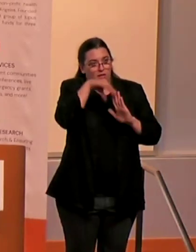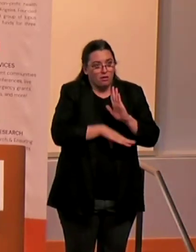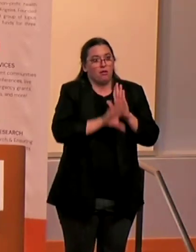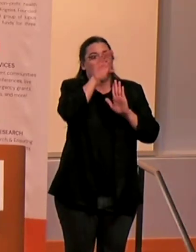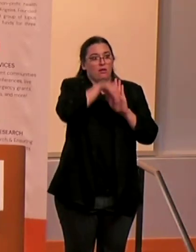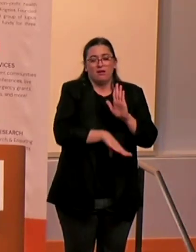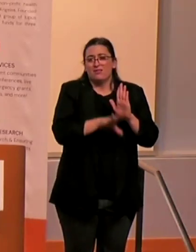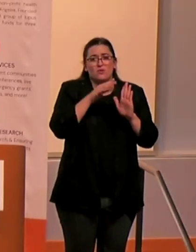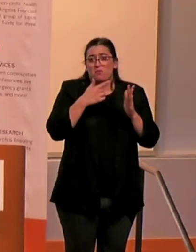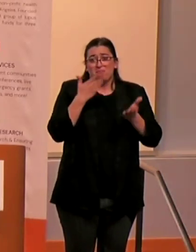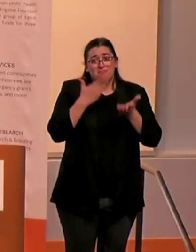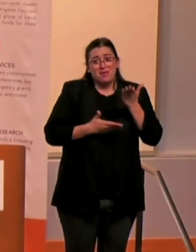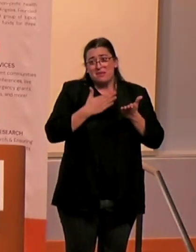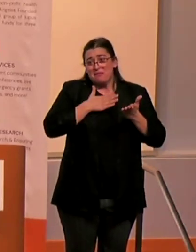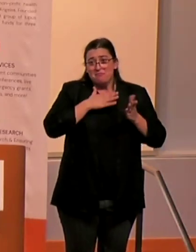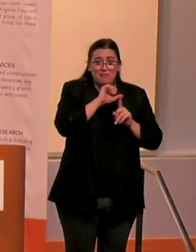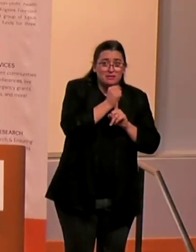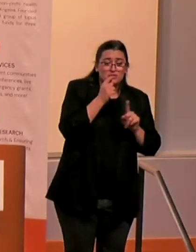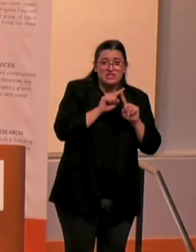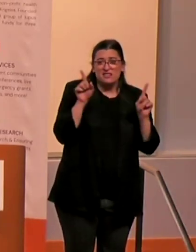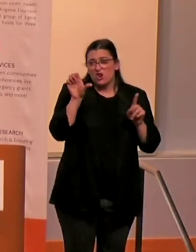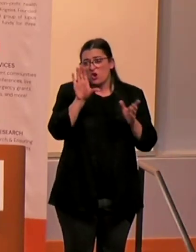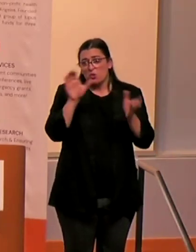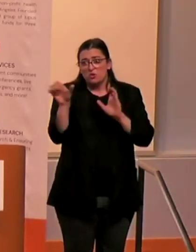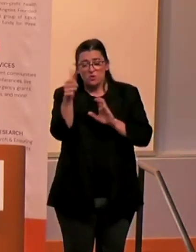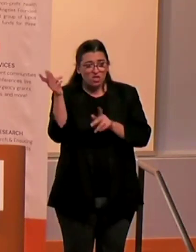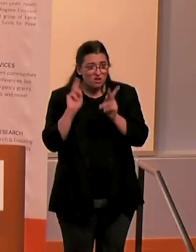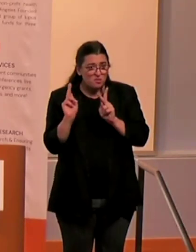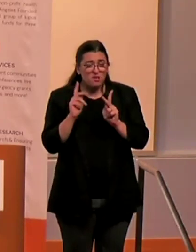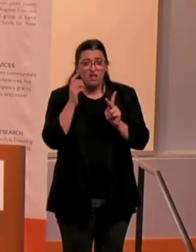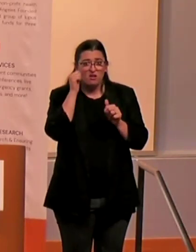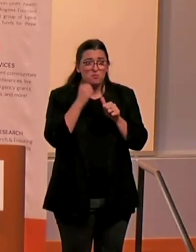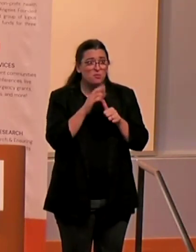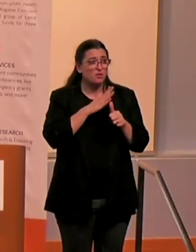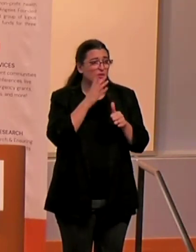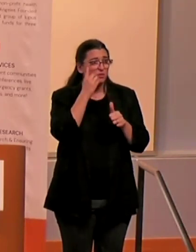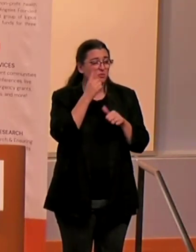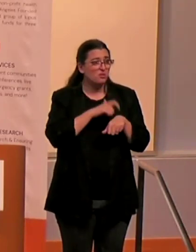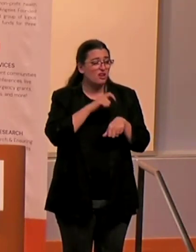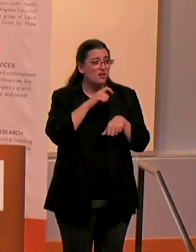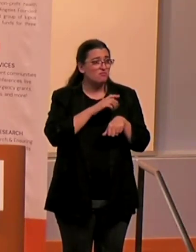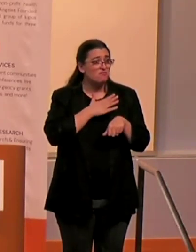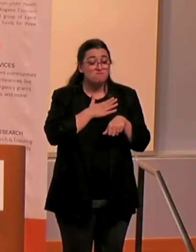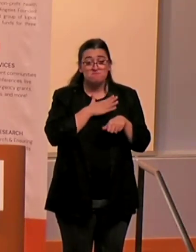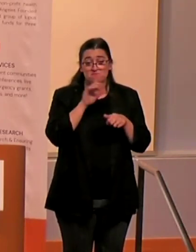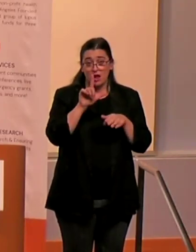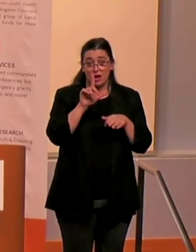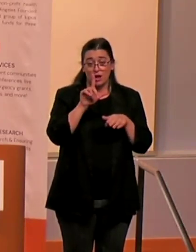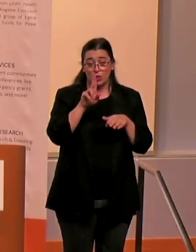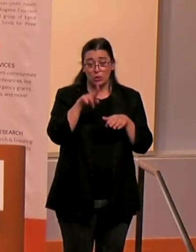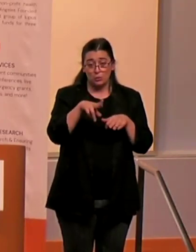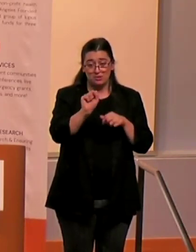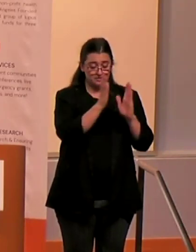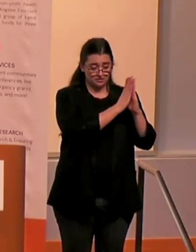be the exception or whatever. I had a time in my life where my lupus was in remission, but